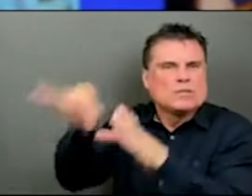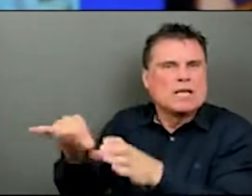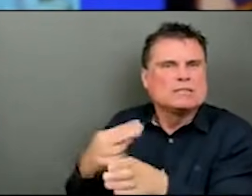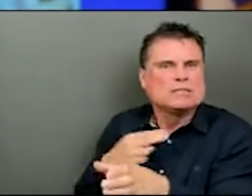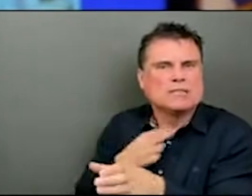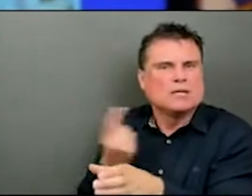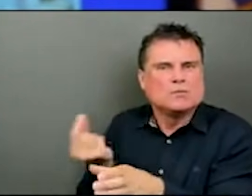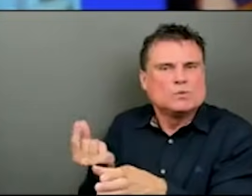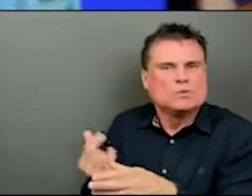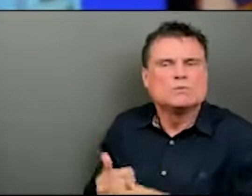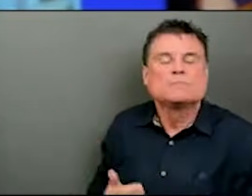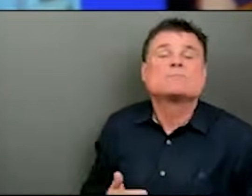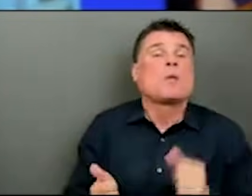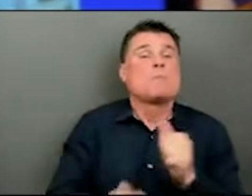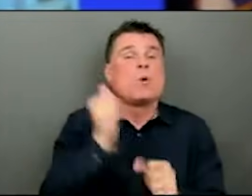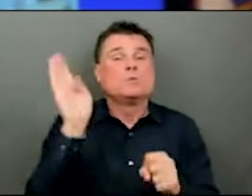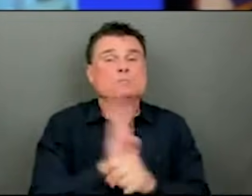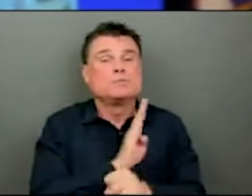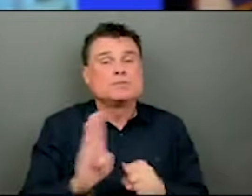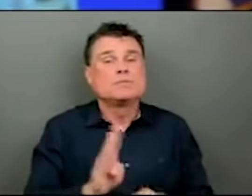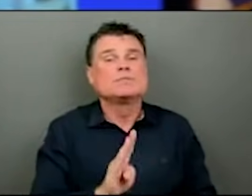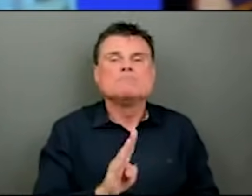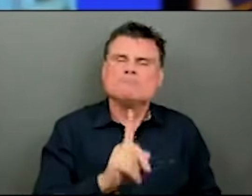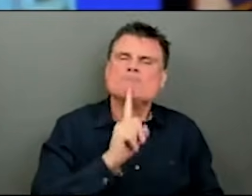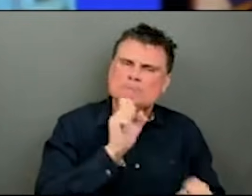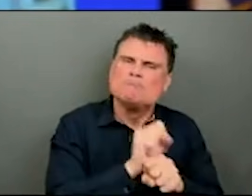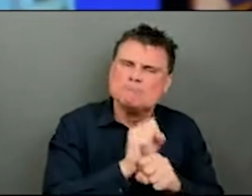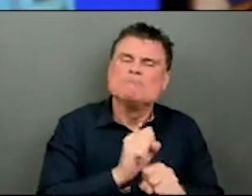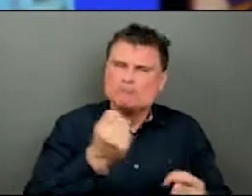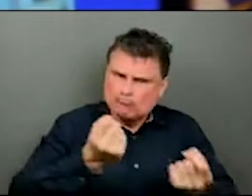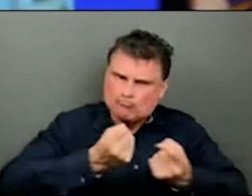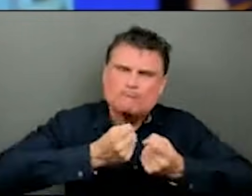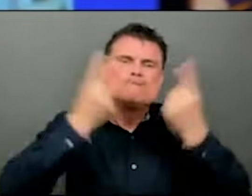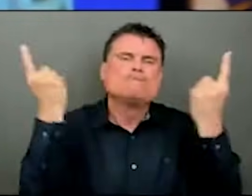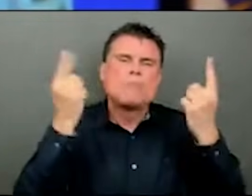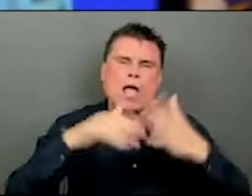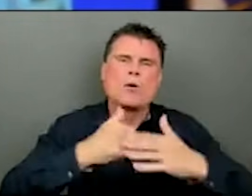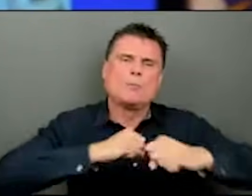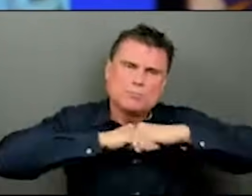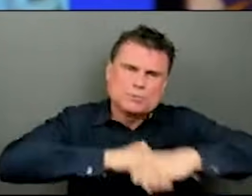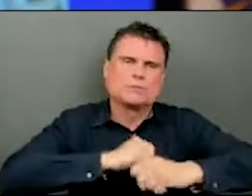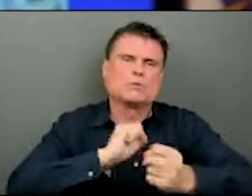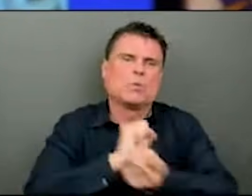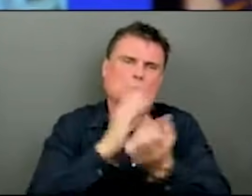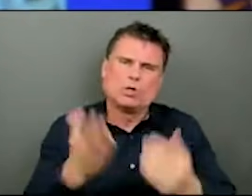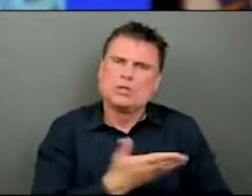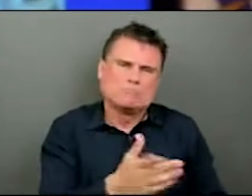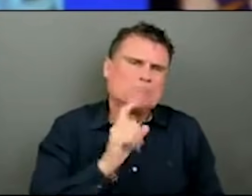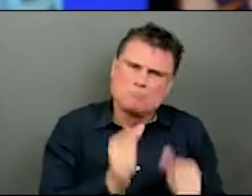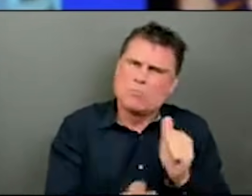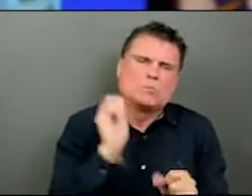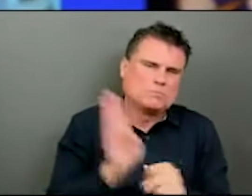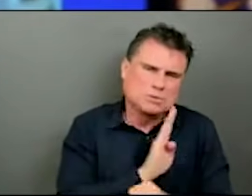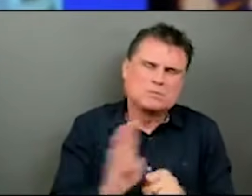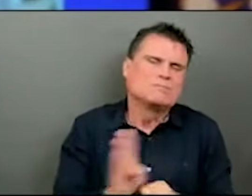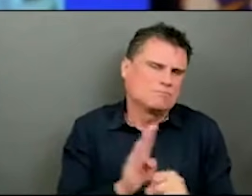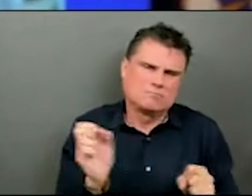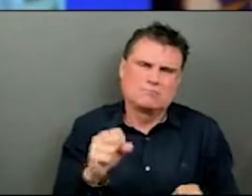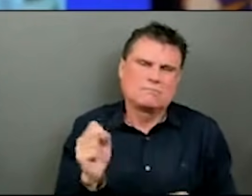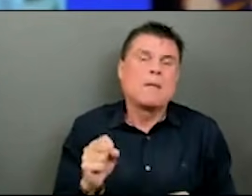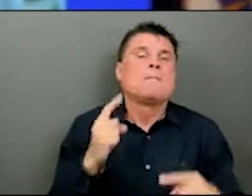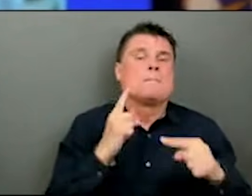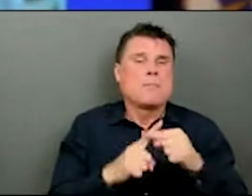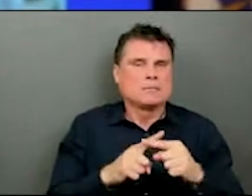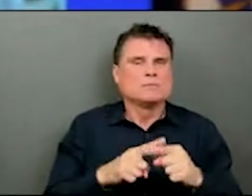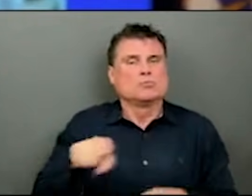to protect their workers, those that are ill and those who are not, and to give confidence to their customers that they are operating a